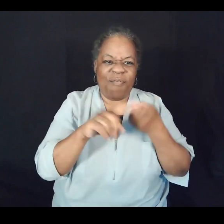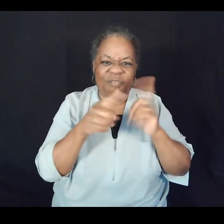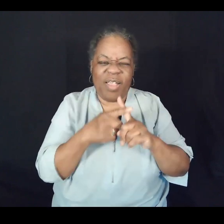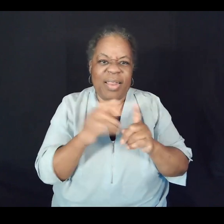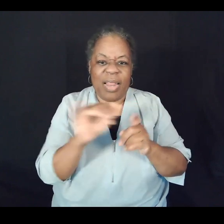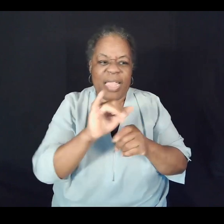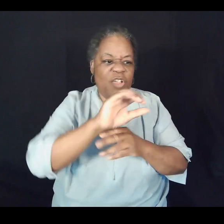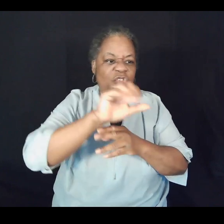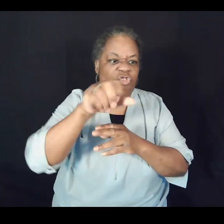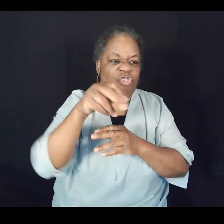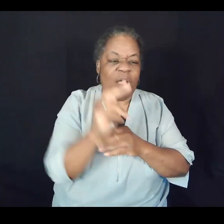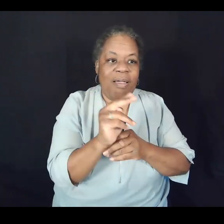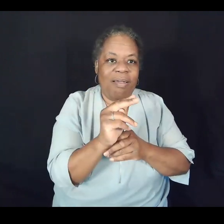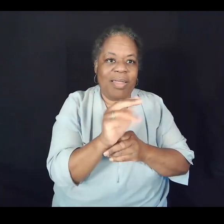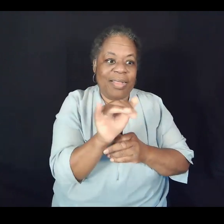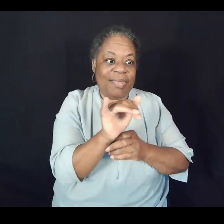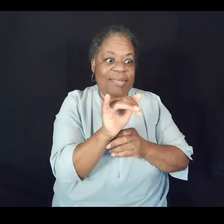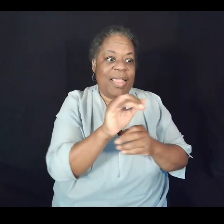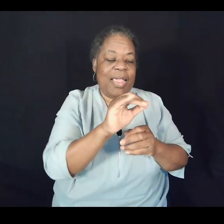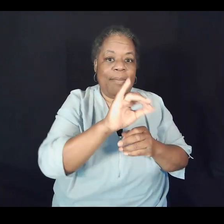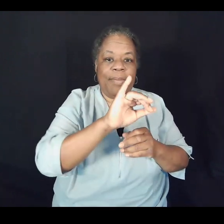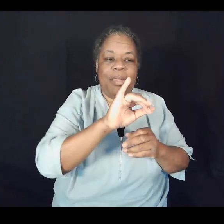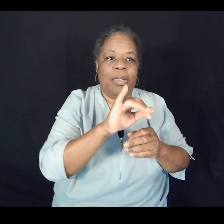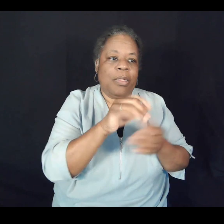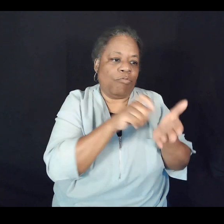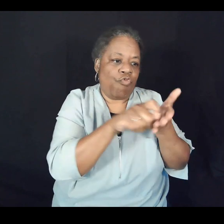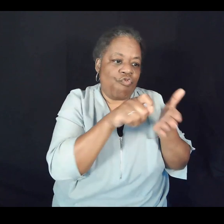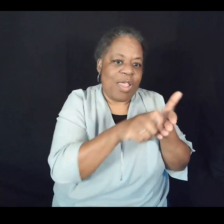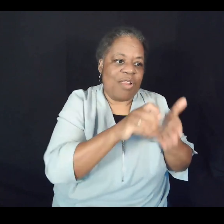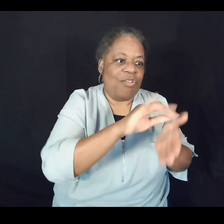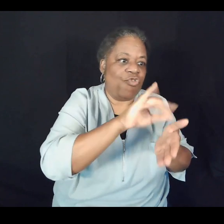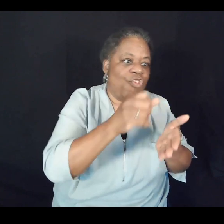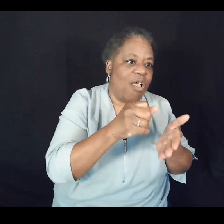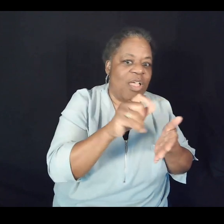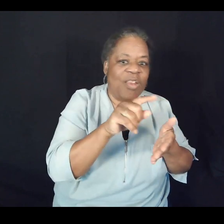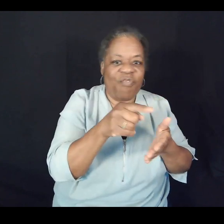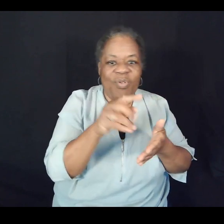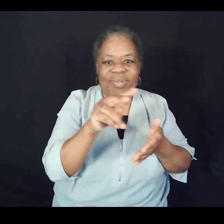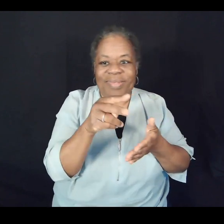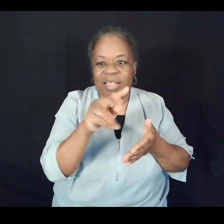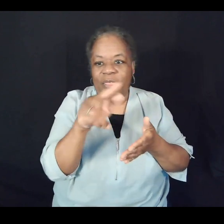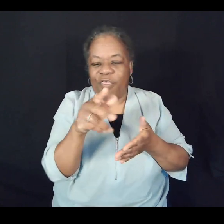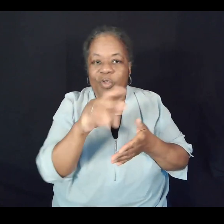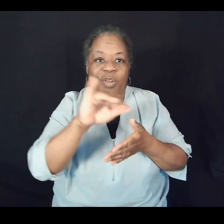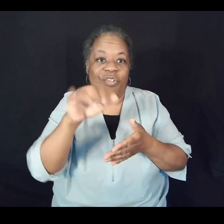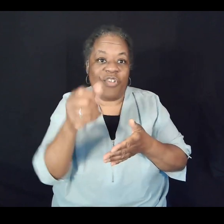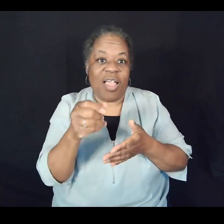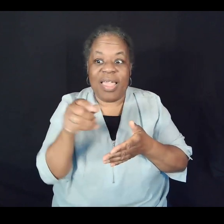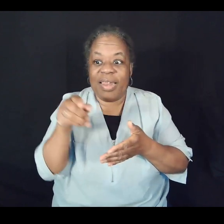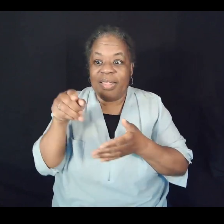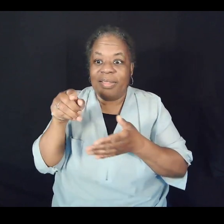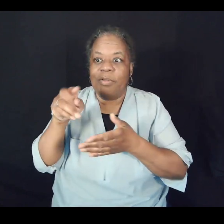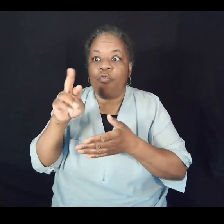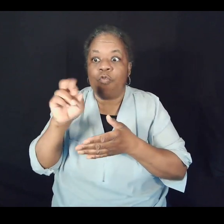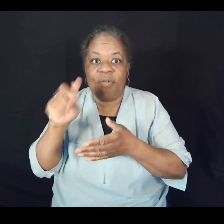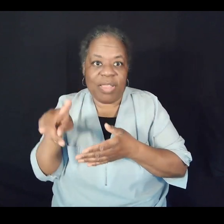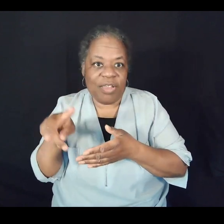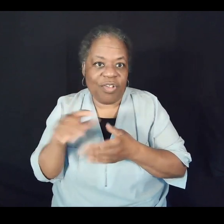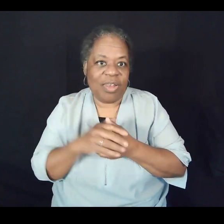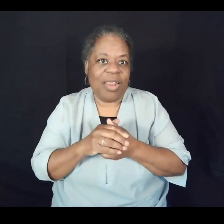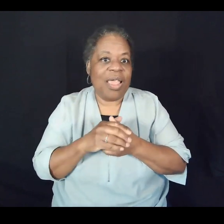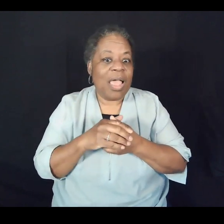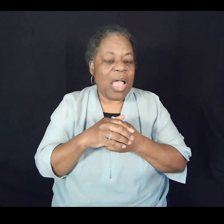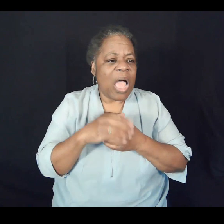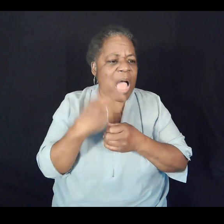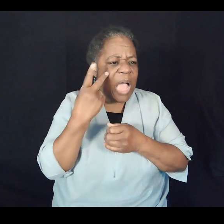the Gospel of John, 1st and 2nd, 3rd John, and then this book. And from the help of the commentators, I see John as an